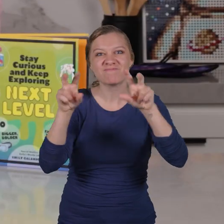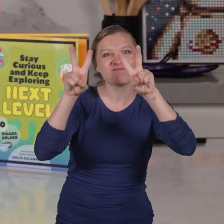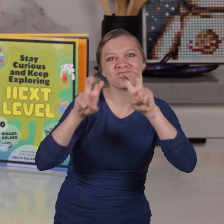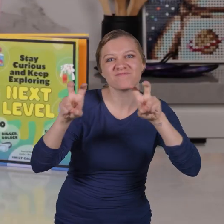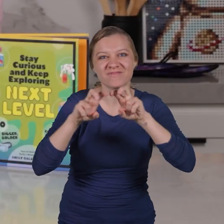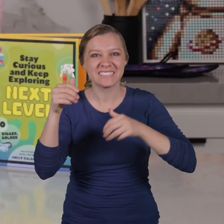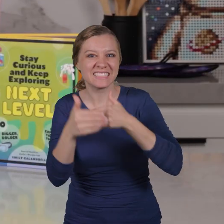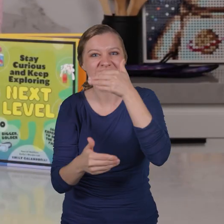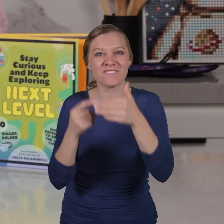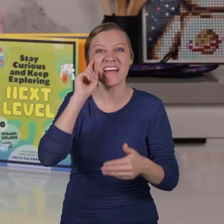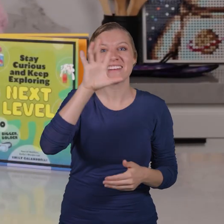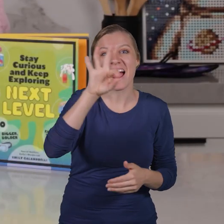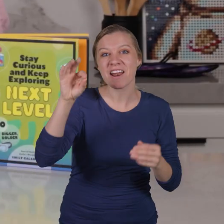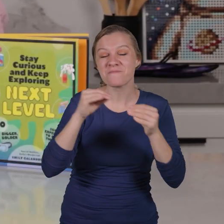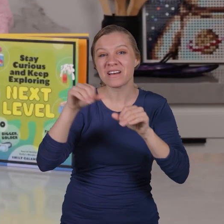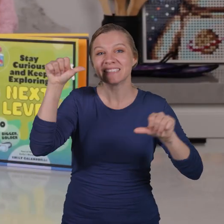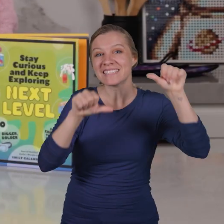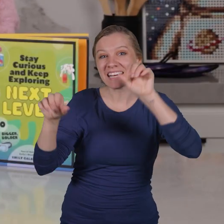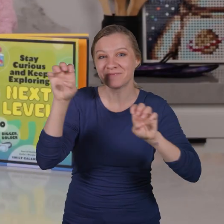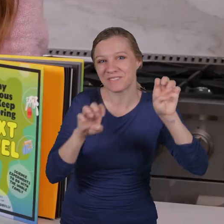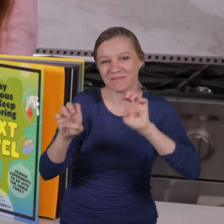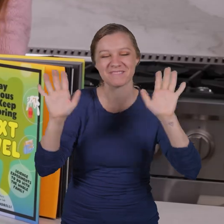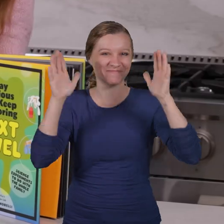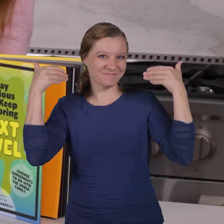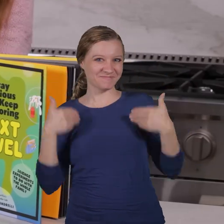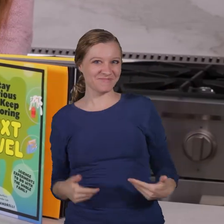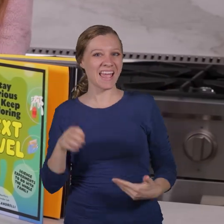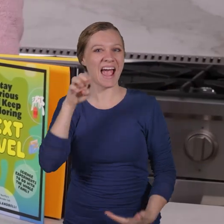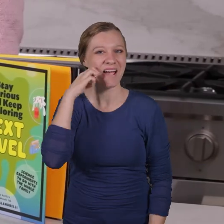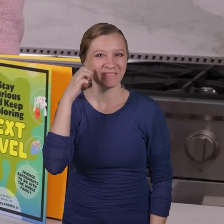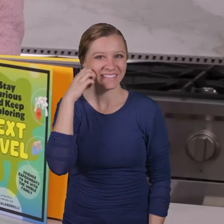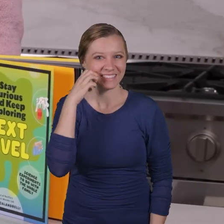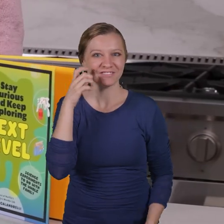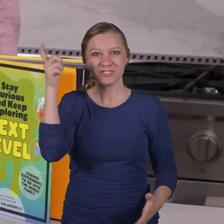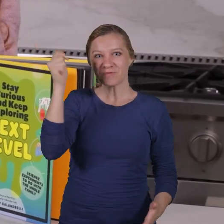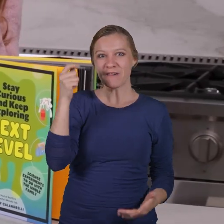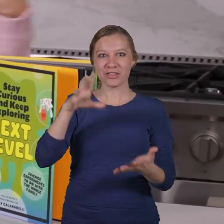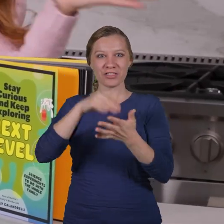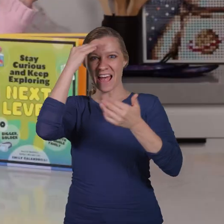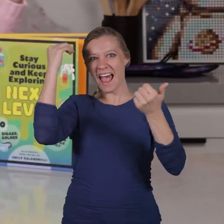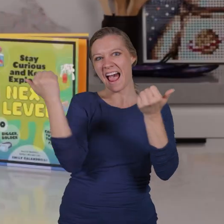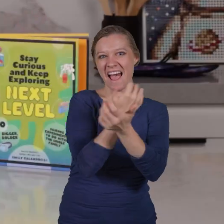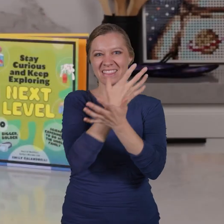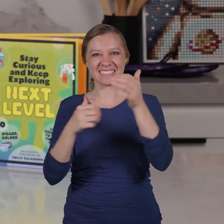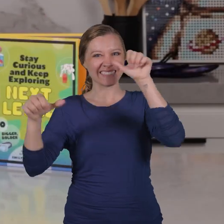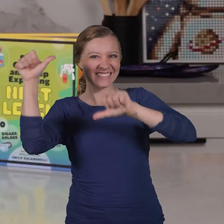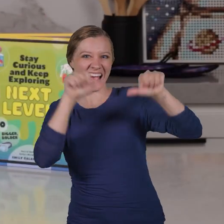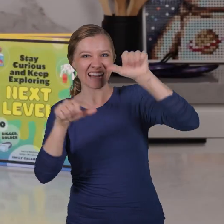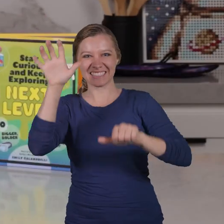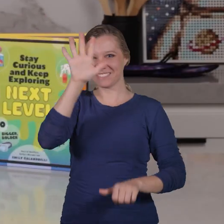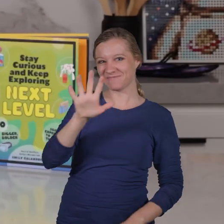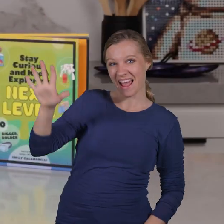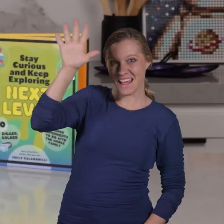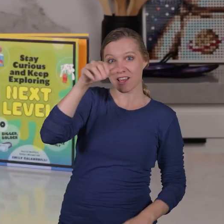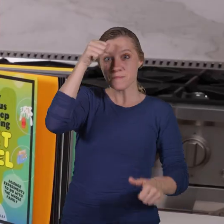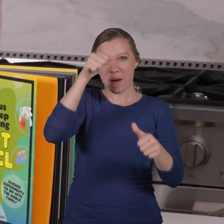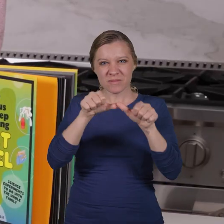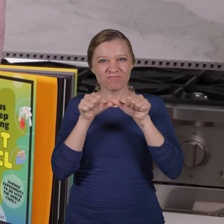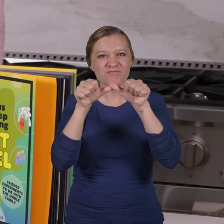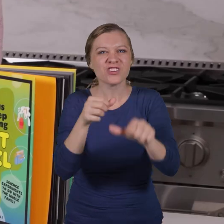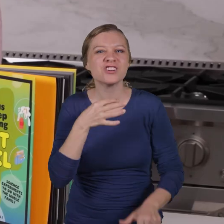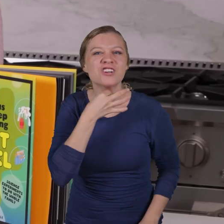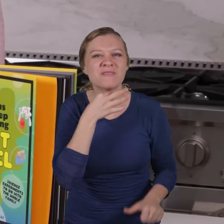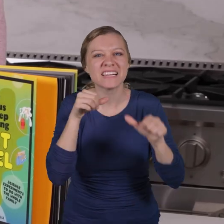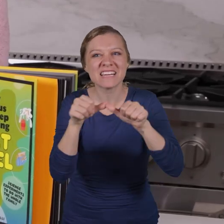Exploring series for 99 more science experiments. I'm Emily Calandrelli. Subscribe to learn about all things science and space. And